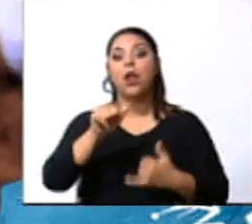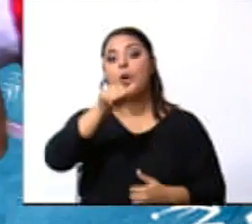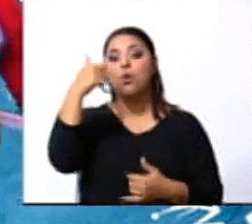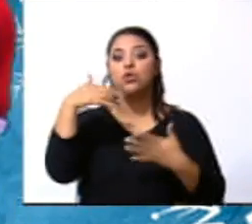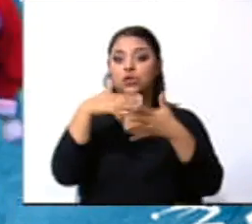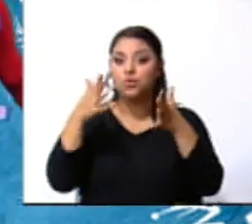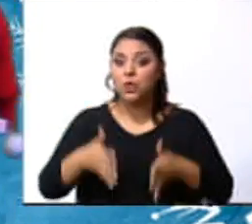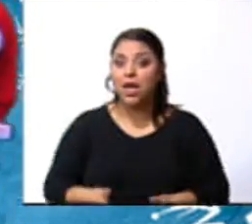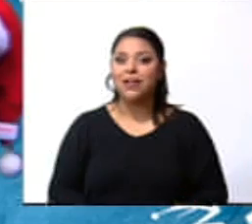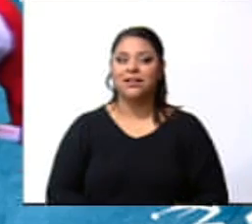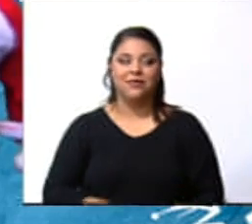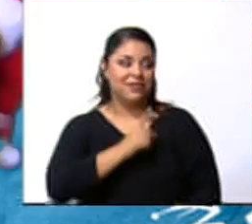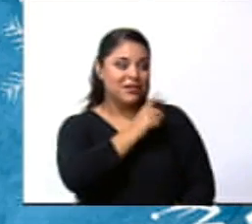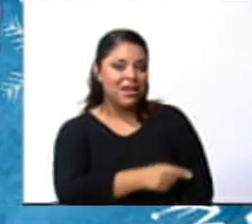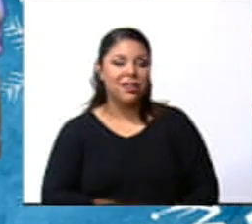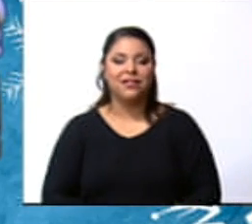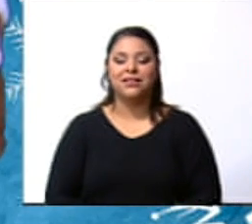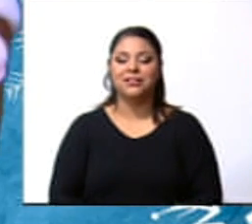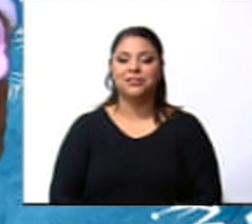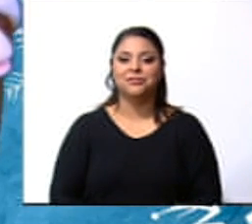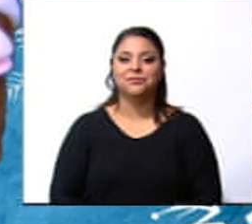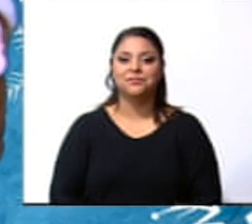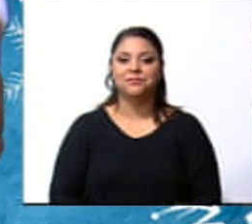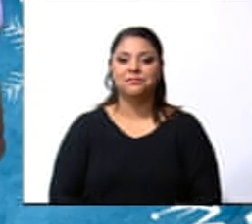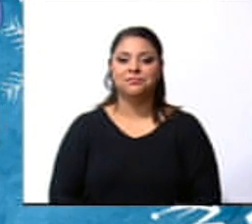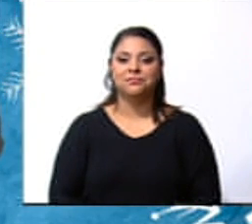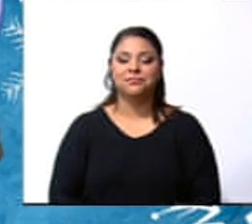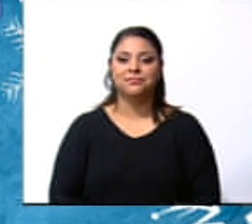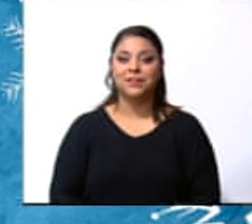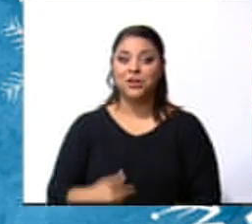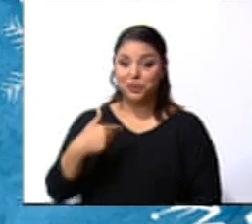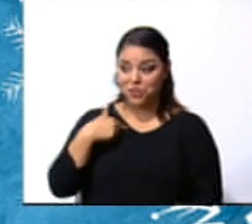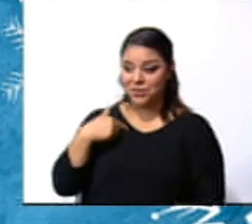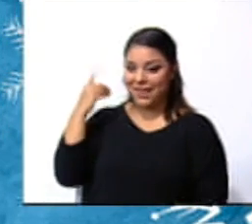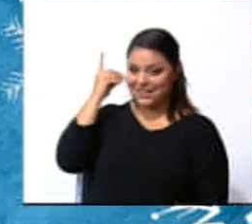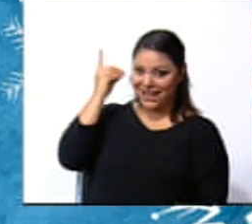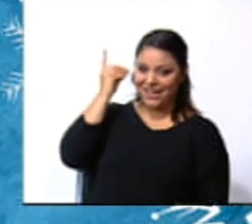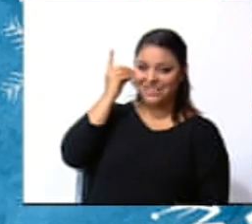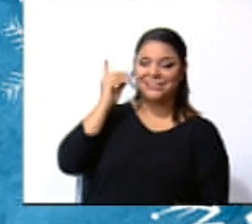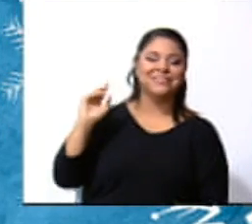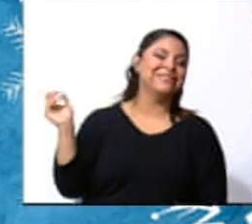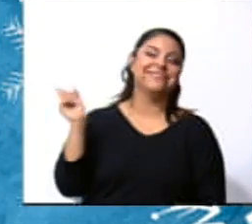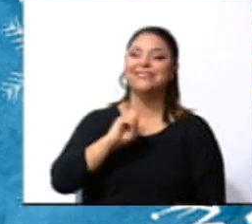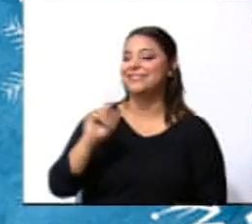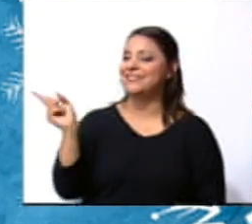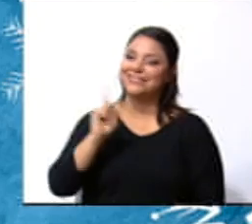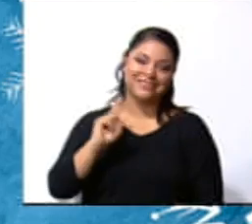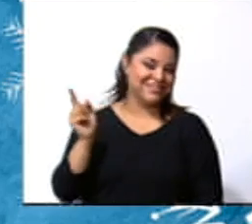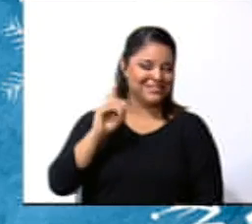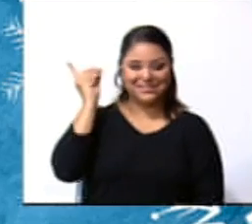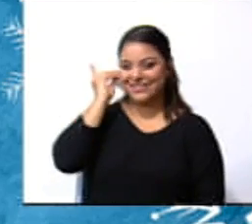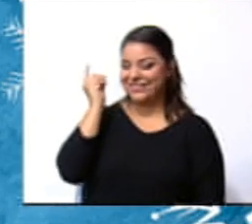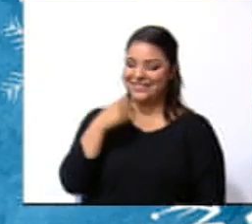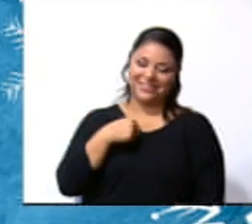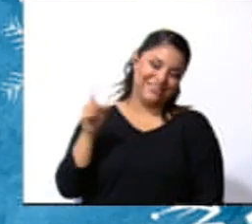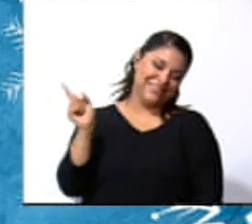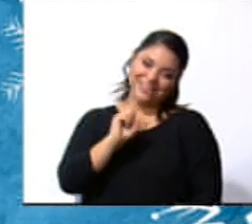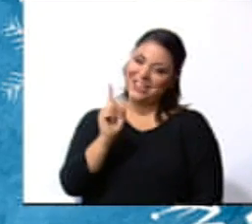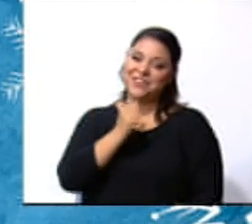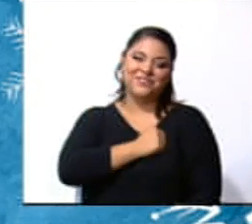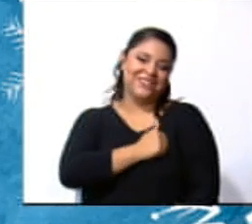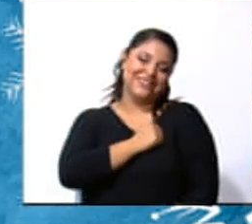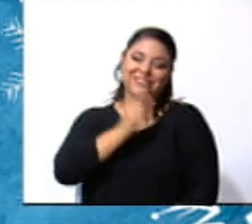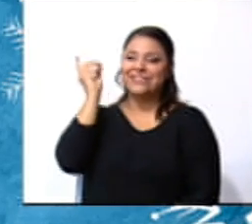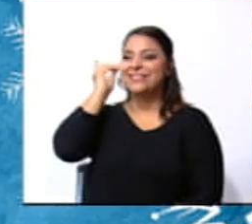student. Really? Is it Diana? No, Osvaldo, it's not Diana. Sorry,